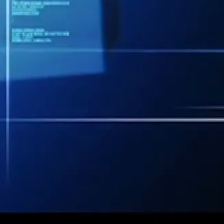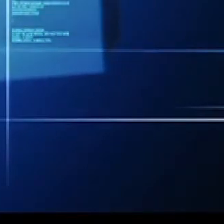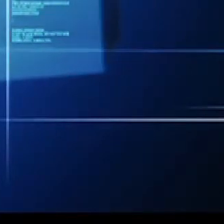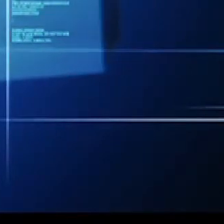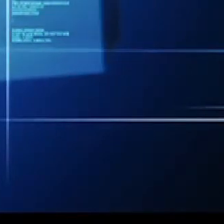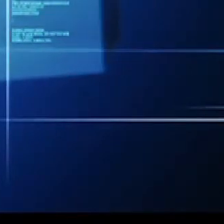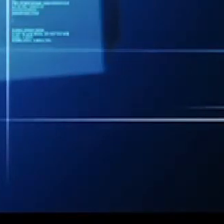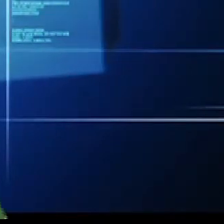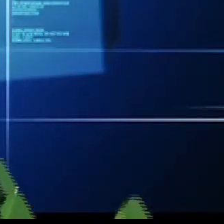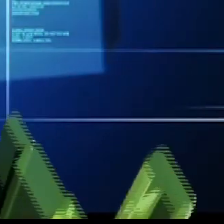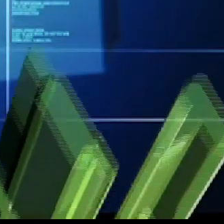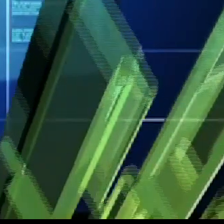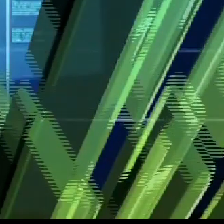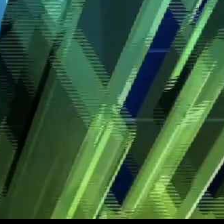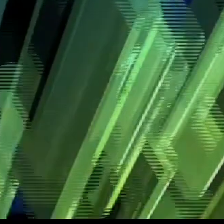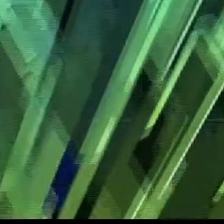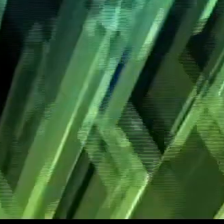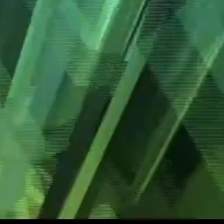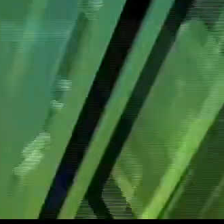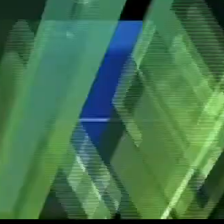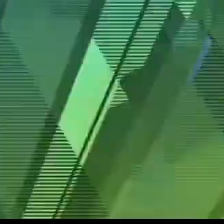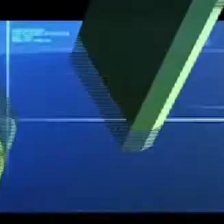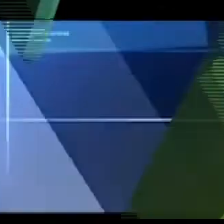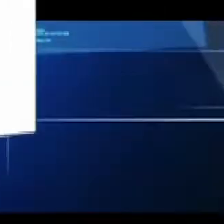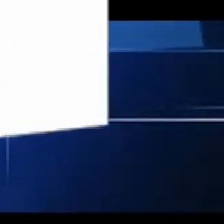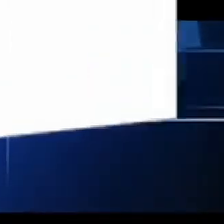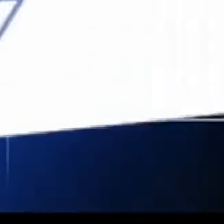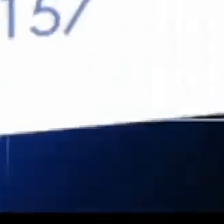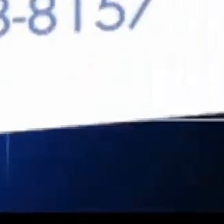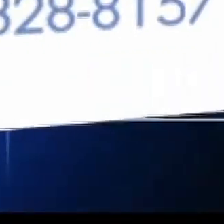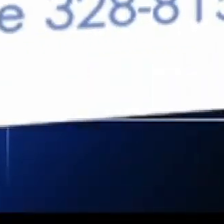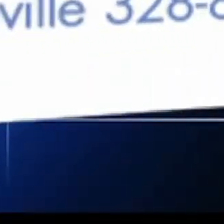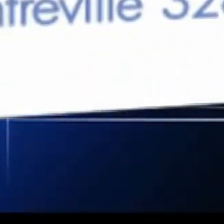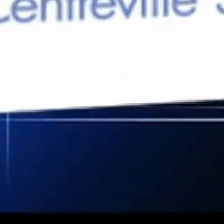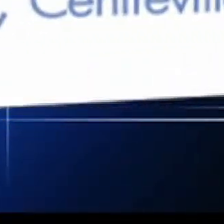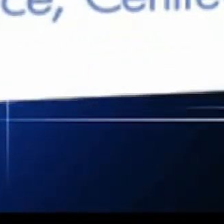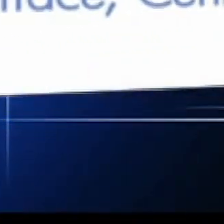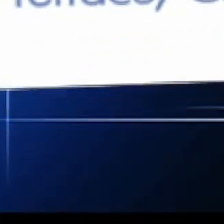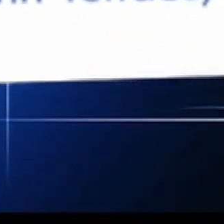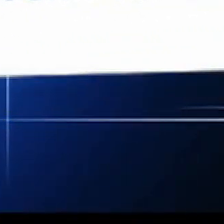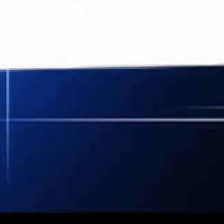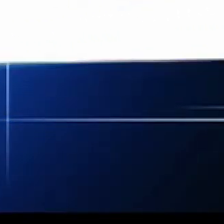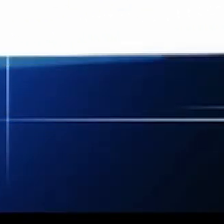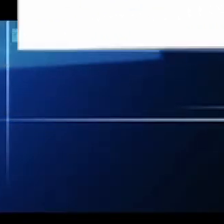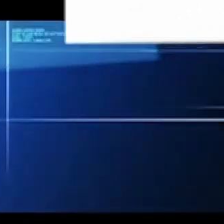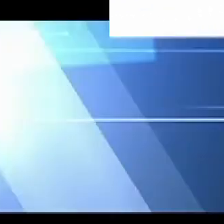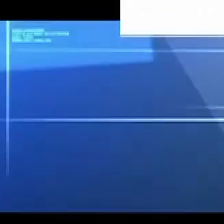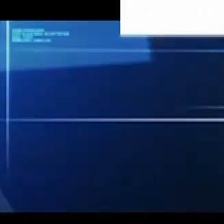This is ZNS Total Sports, brought to you by Fourth Terrace Diagnostic Center.